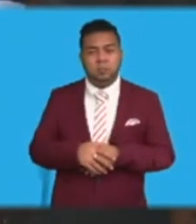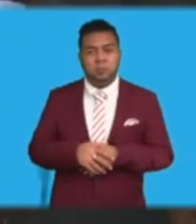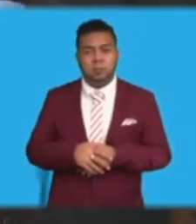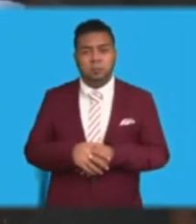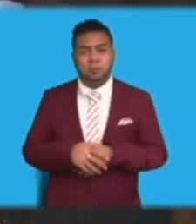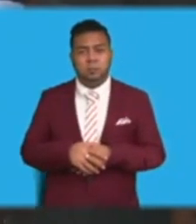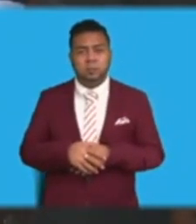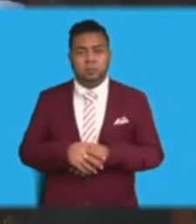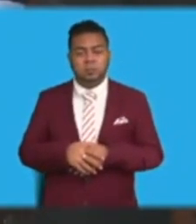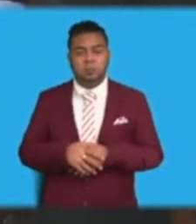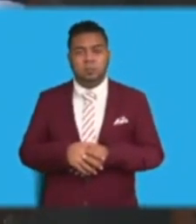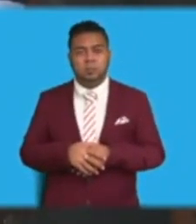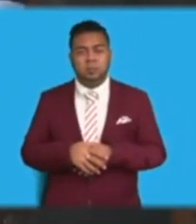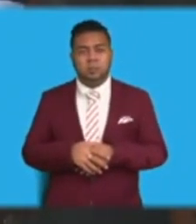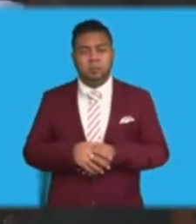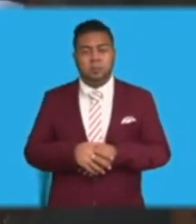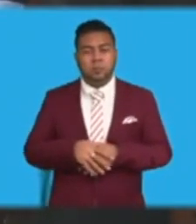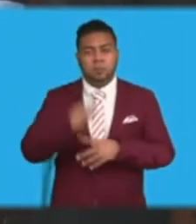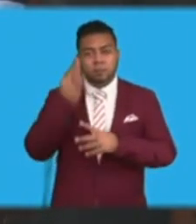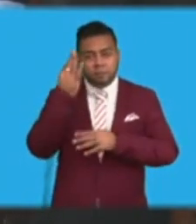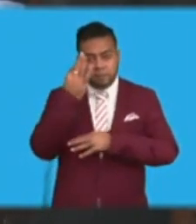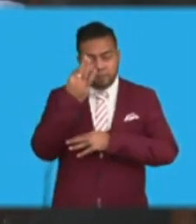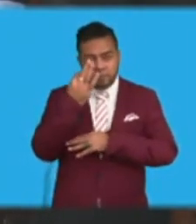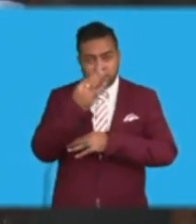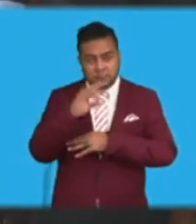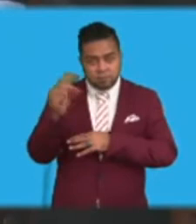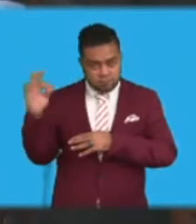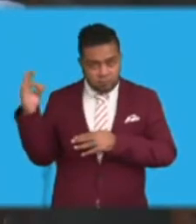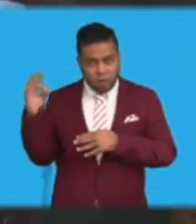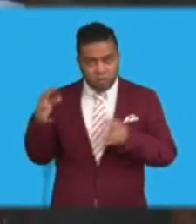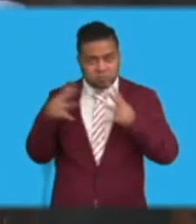fences and houses will slow down water flow.